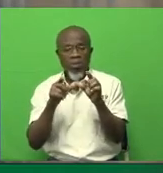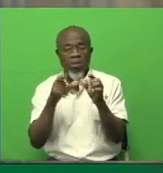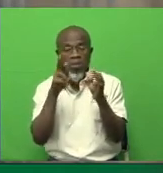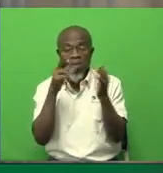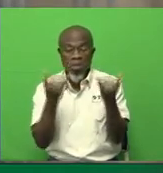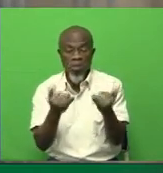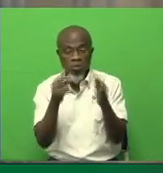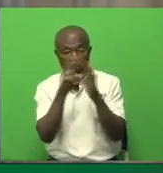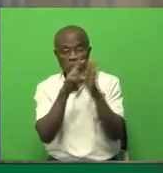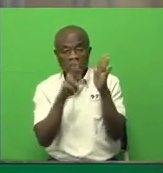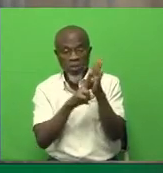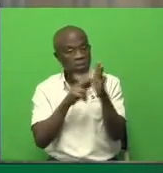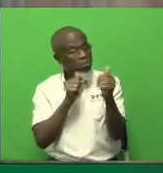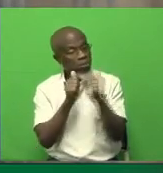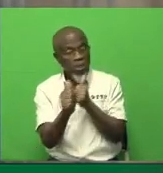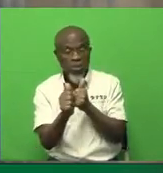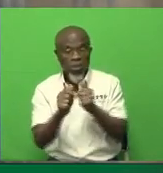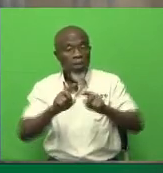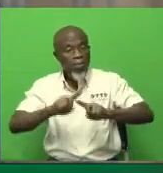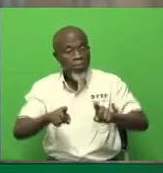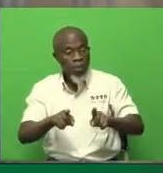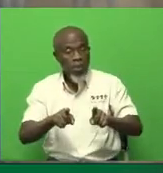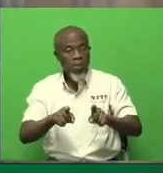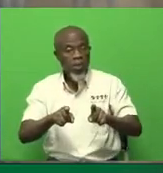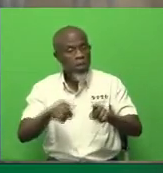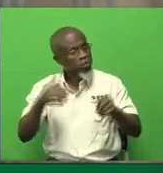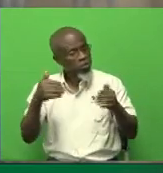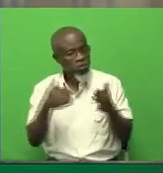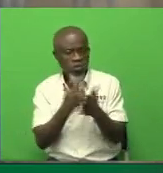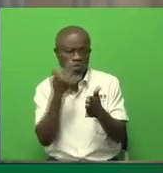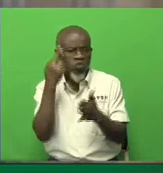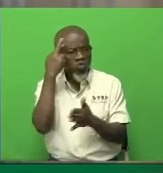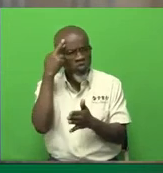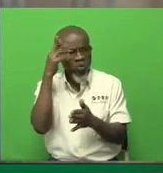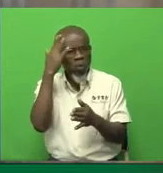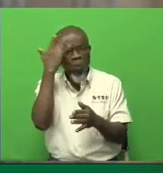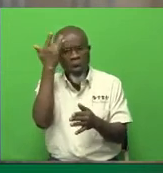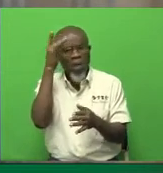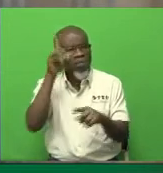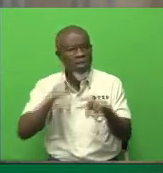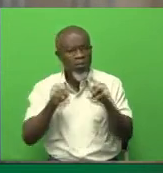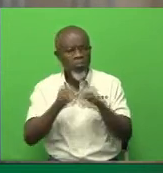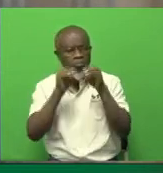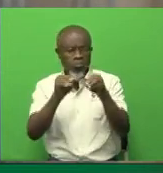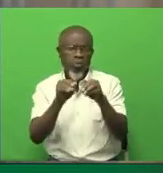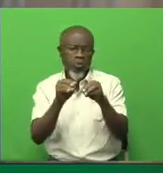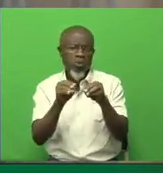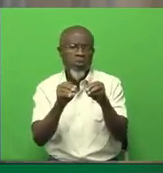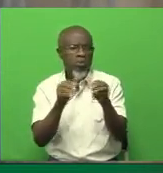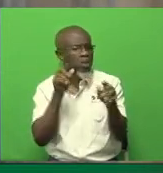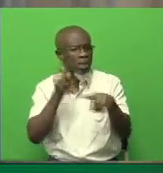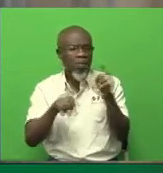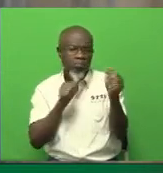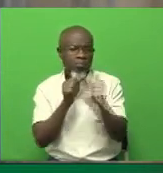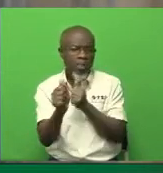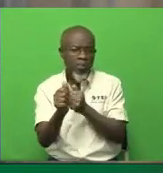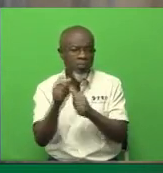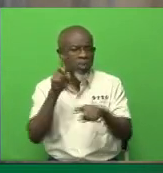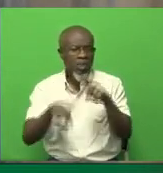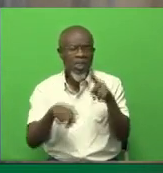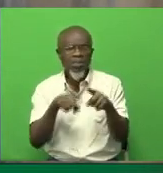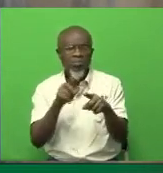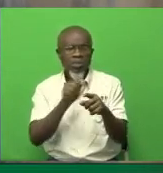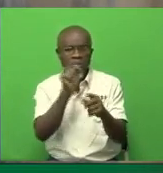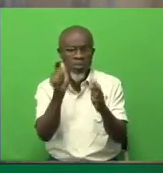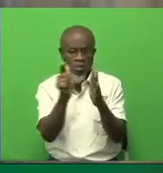passed but guess what a new reason for Delano first I said we have to get your regulations passed we cannot Proclaim this you know